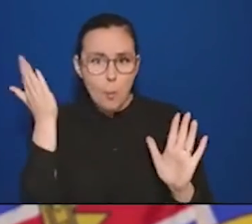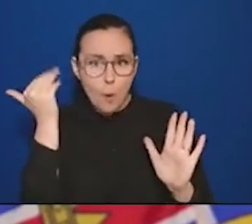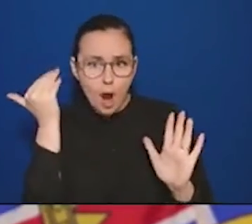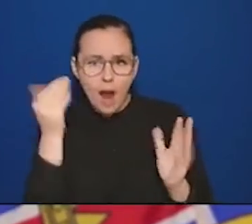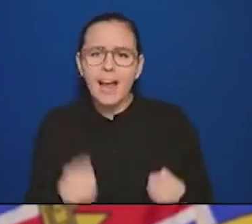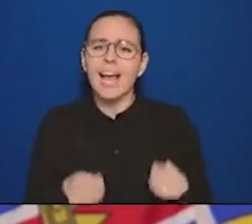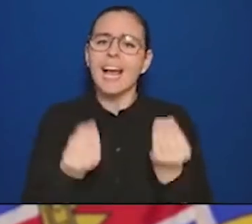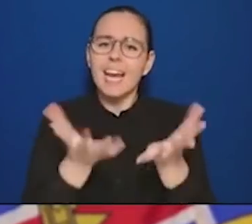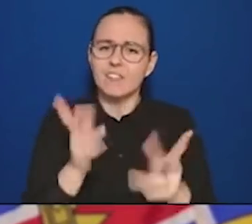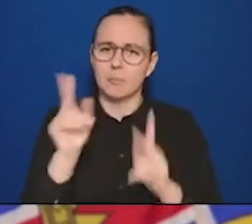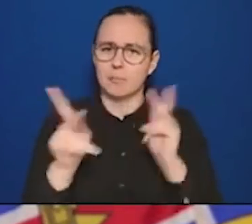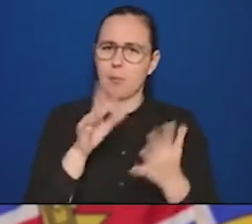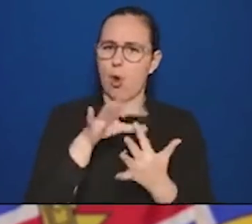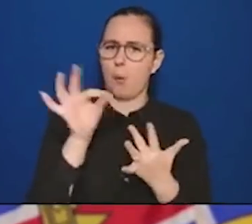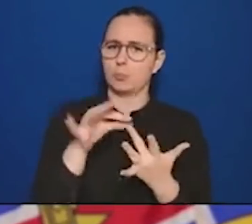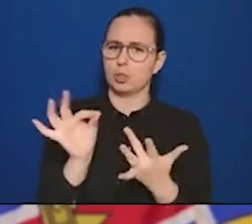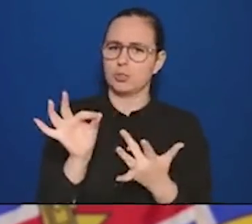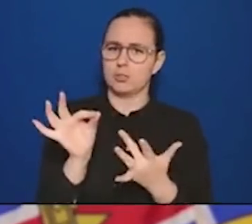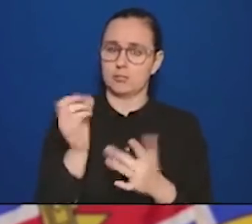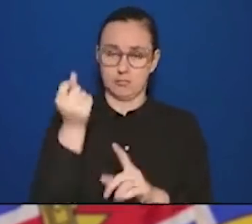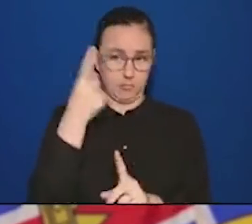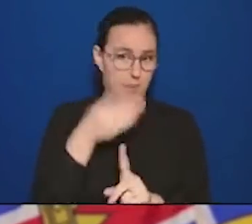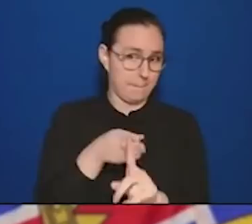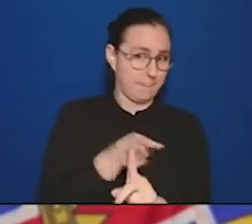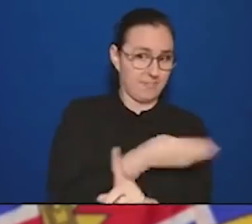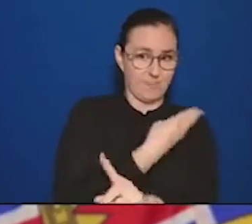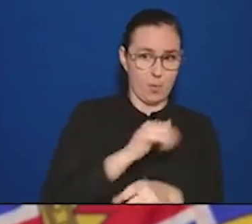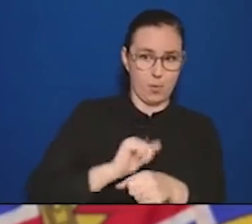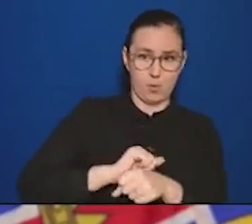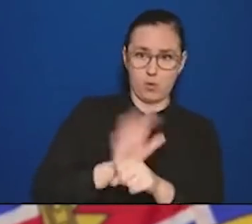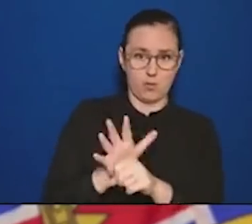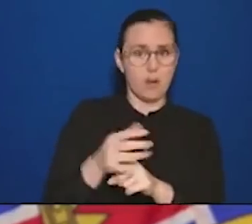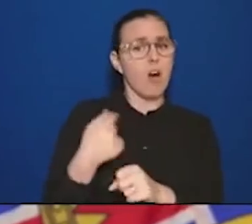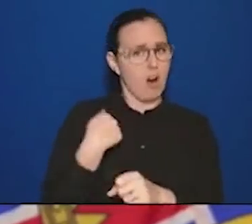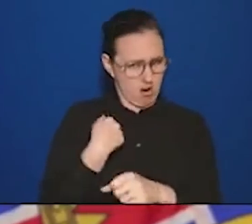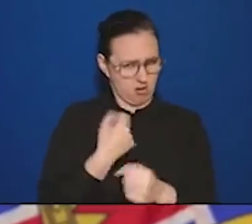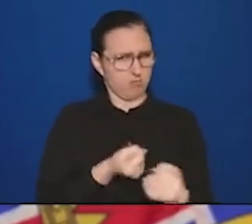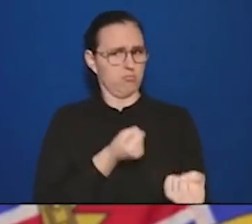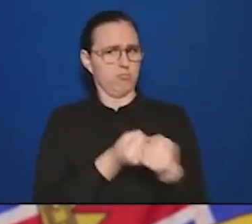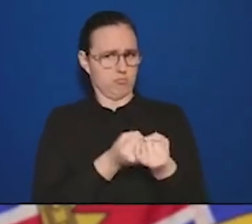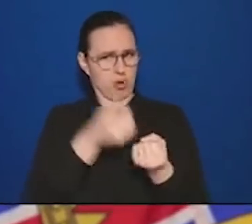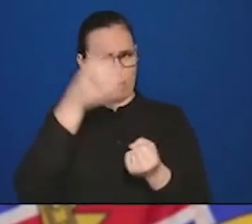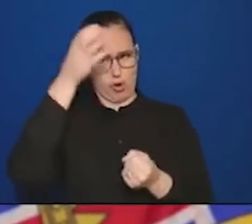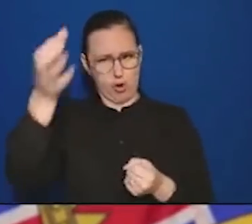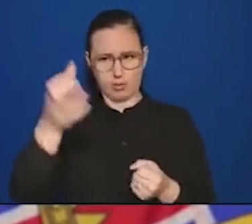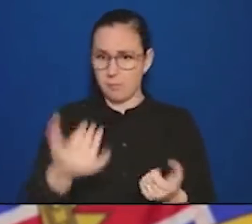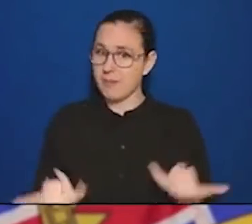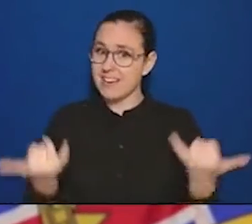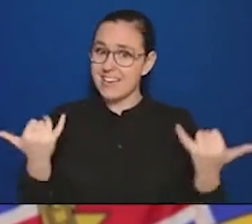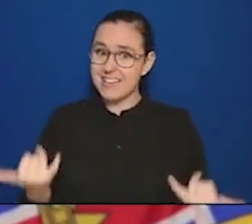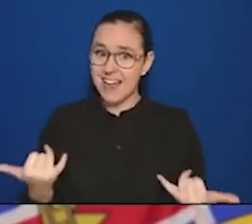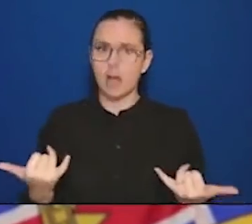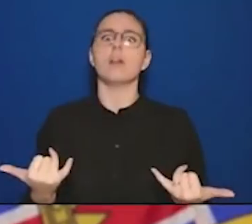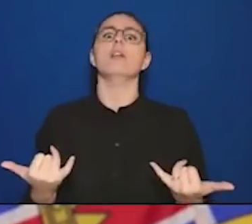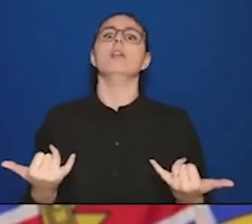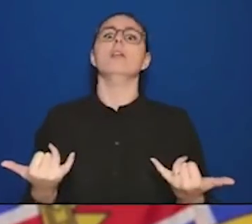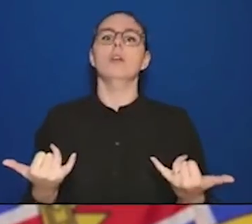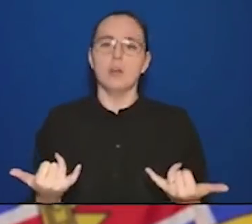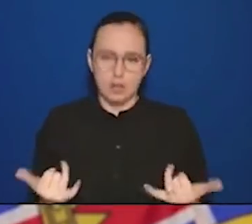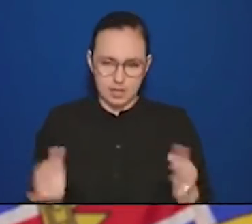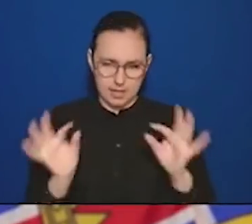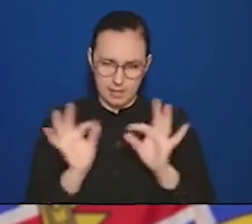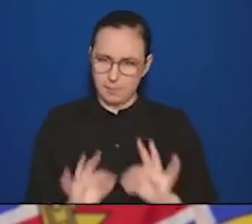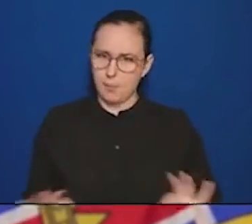even before this pandemic. But it has become starkly apparent how important it is in the last year and a half. With